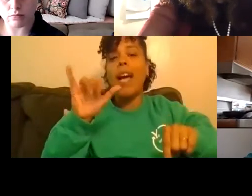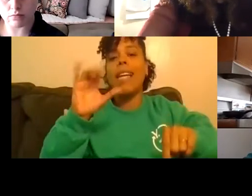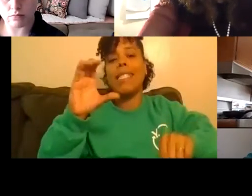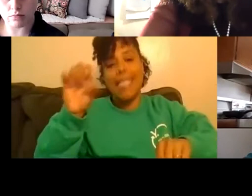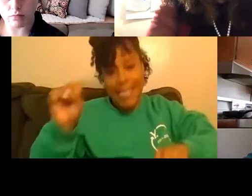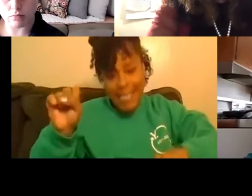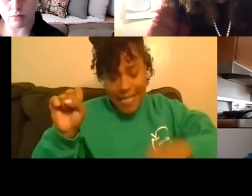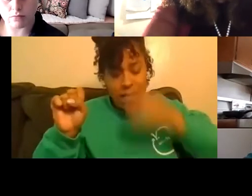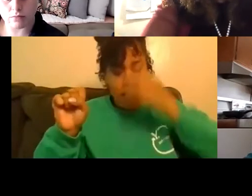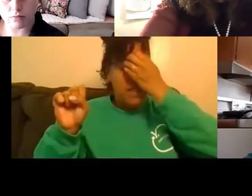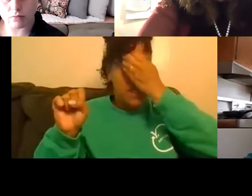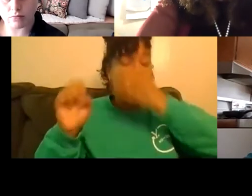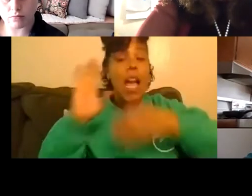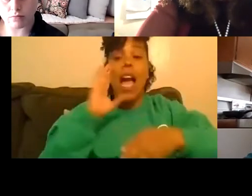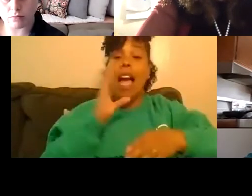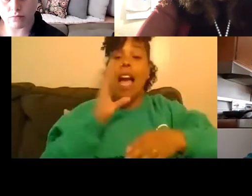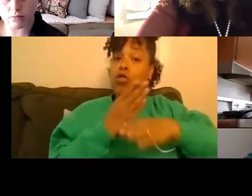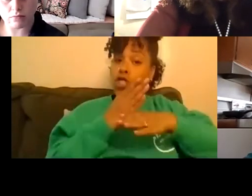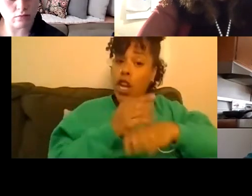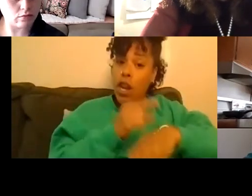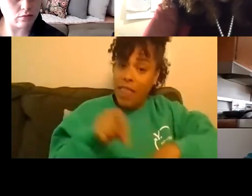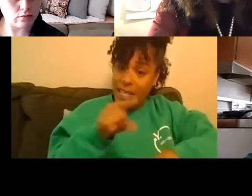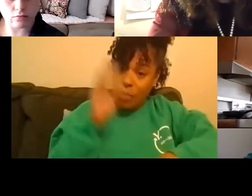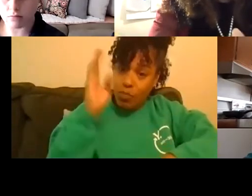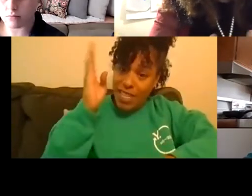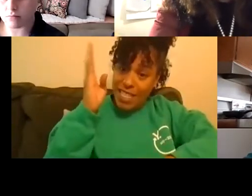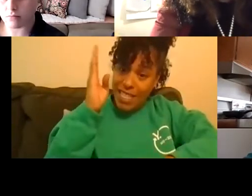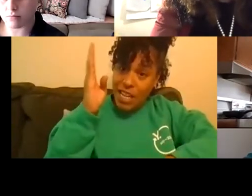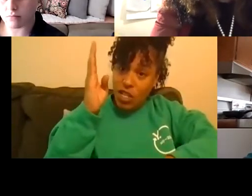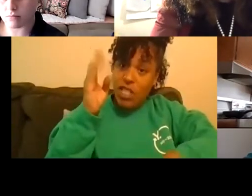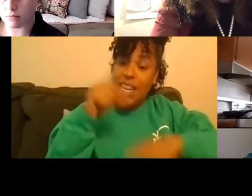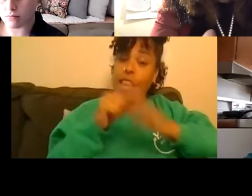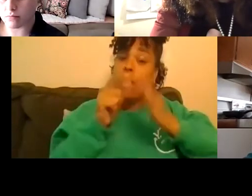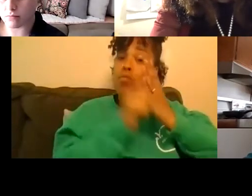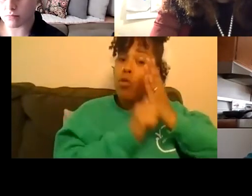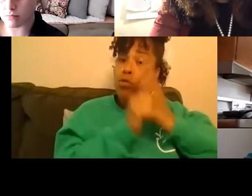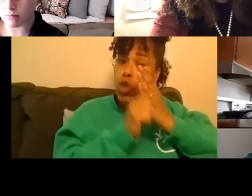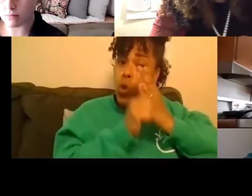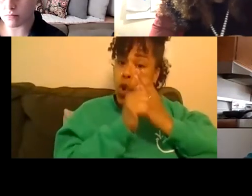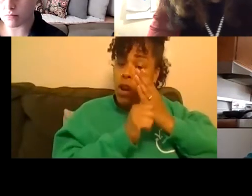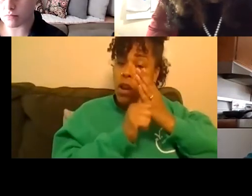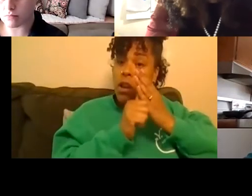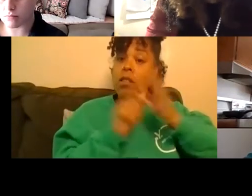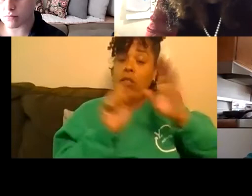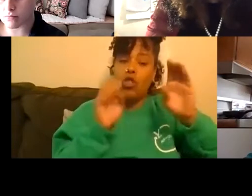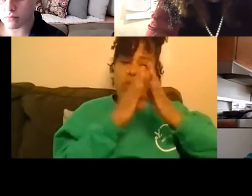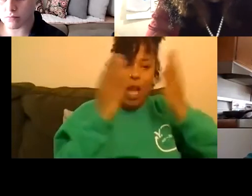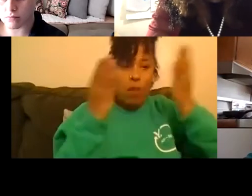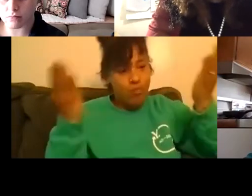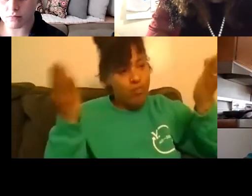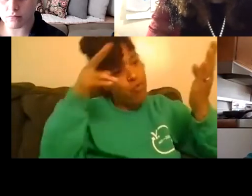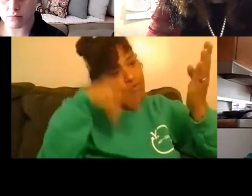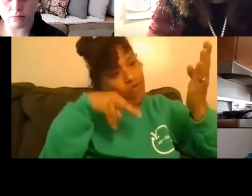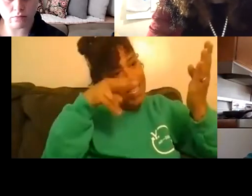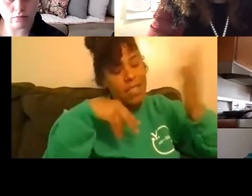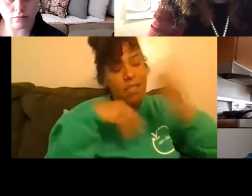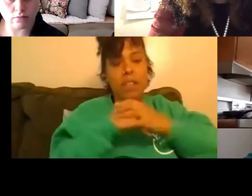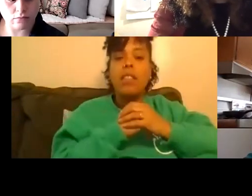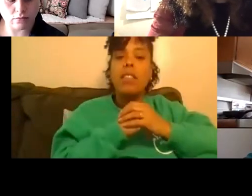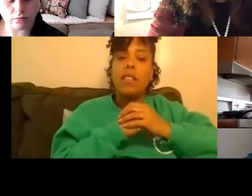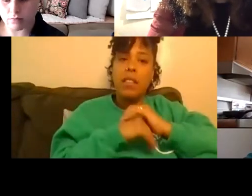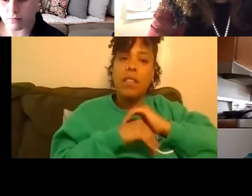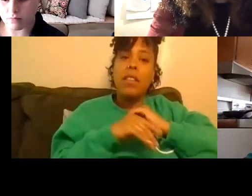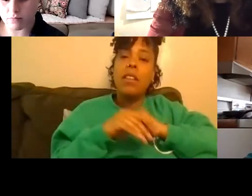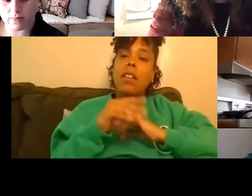this presentation in a brochure format so that you can read more about it. I also have